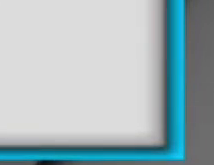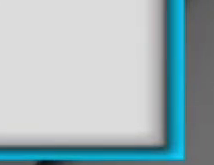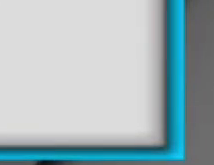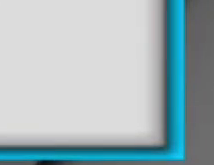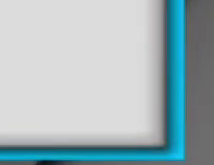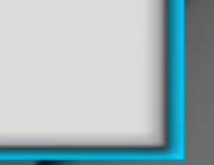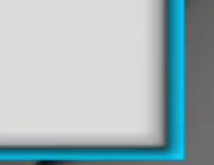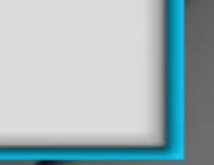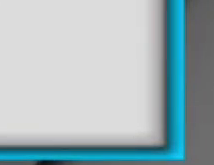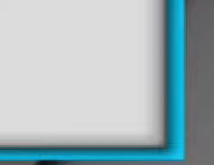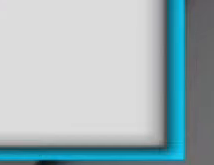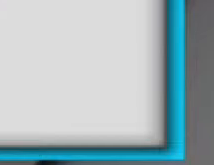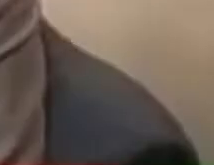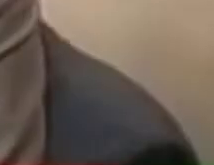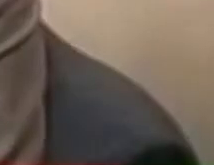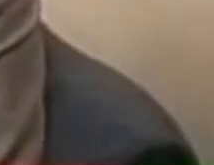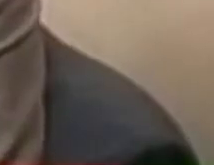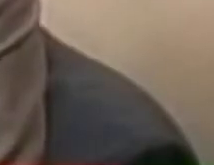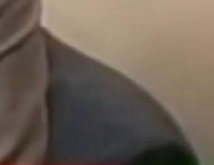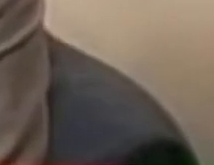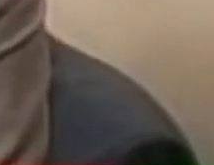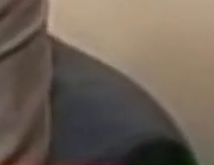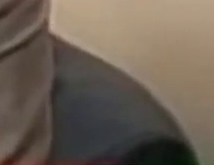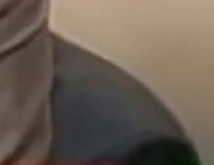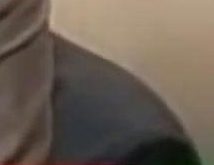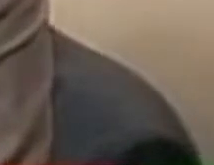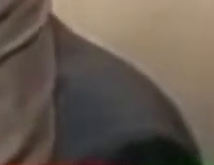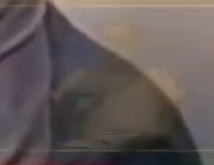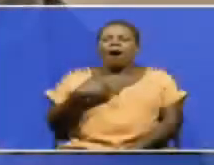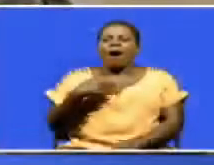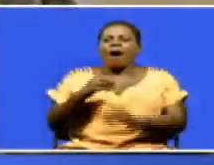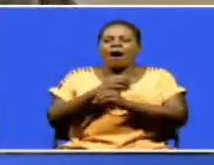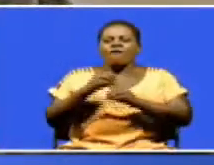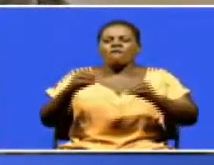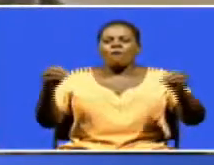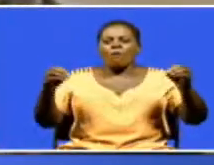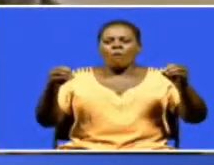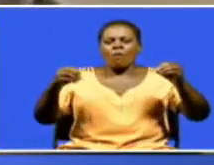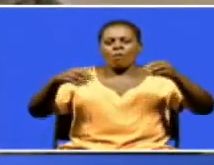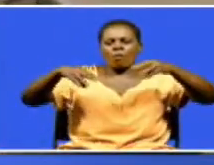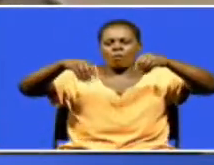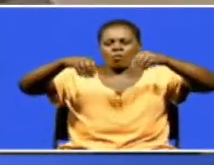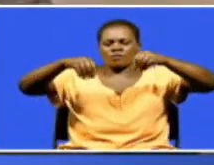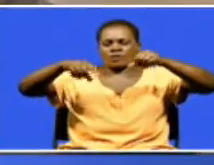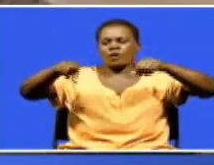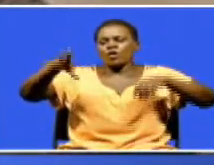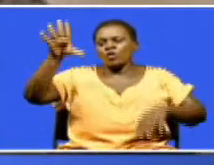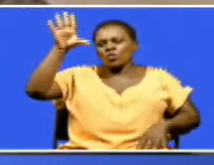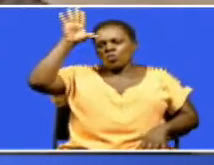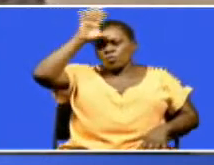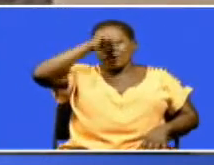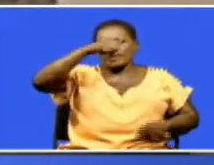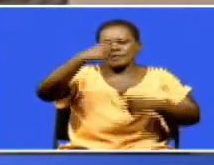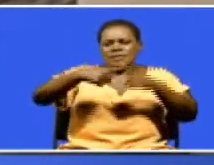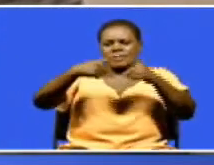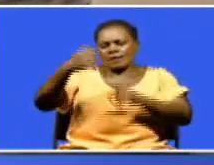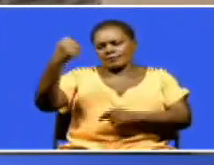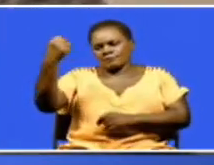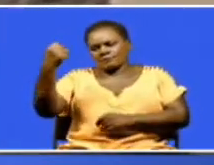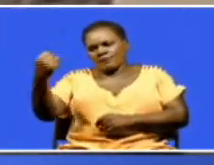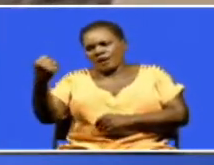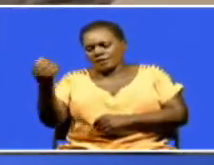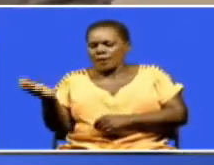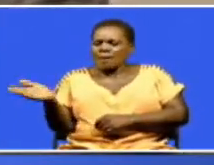the 2017 general polls. If you don't have the qualifications, you will miss 5 years and you